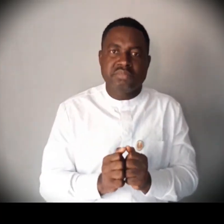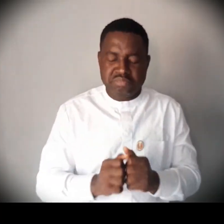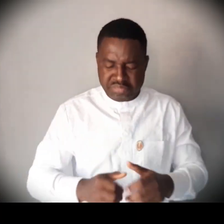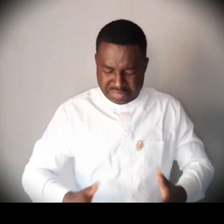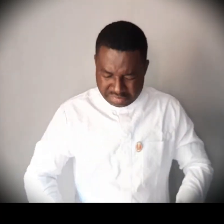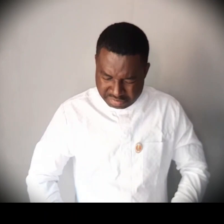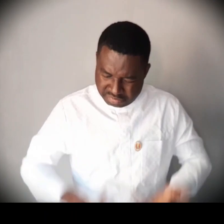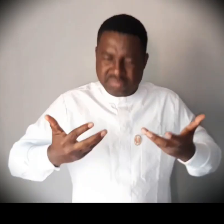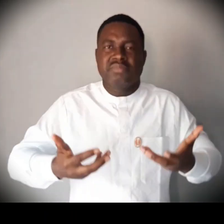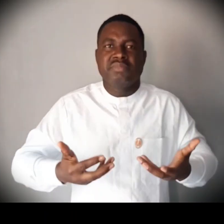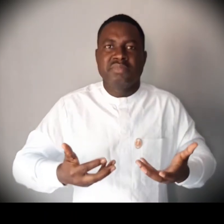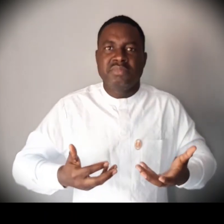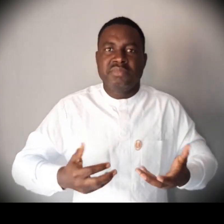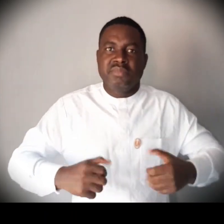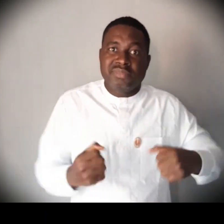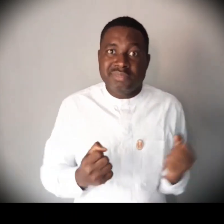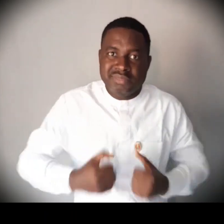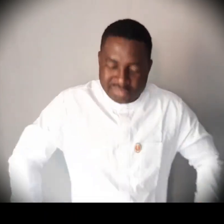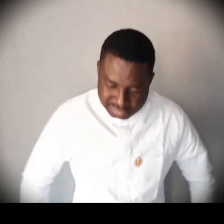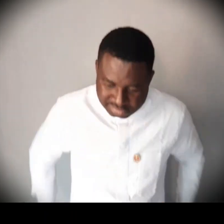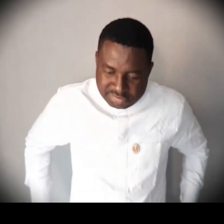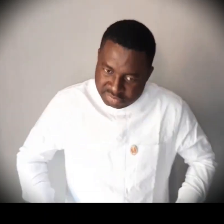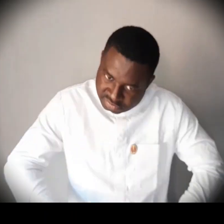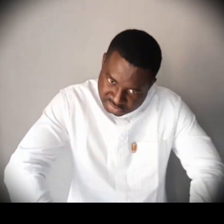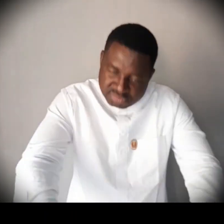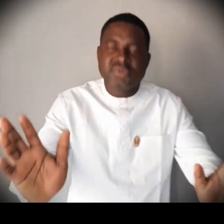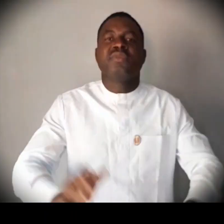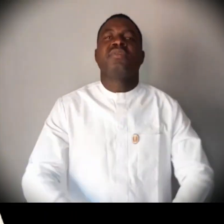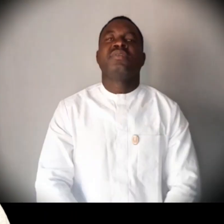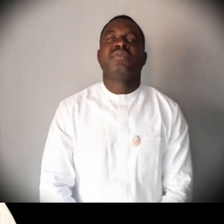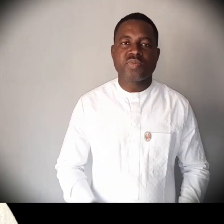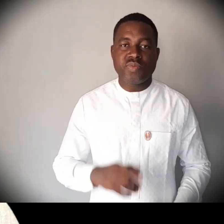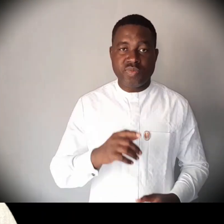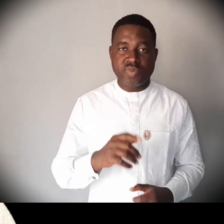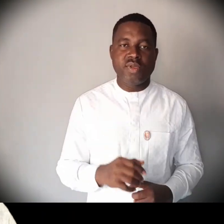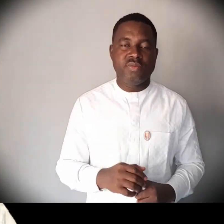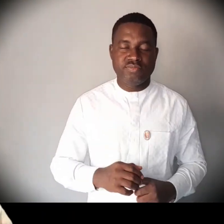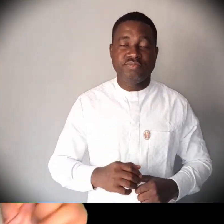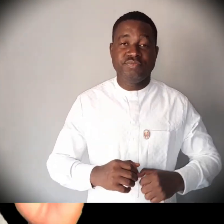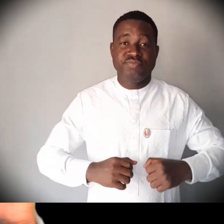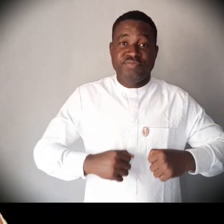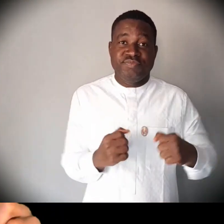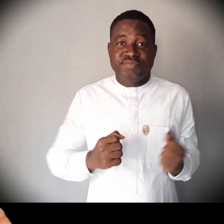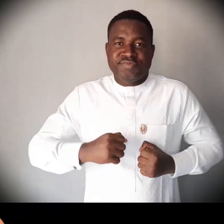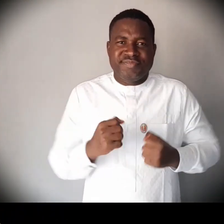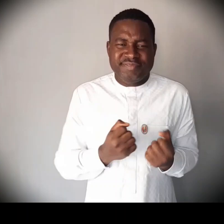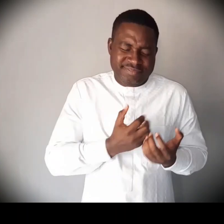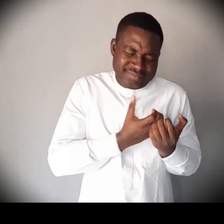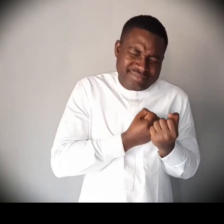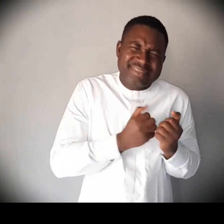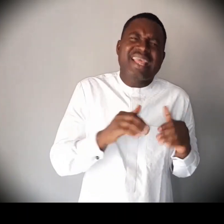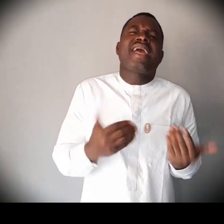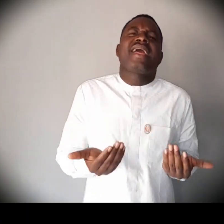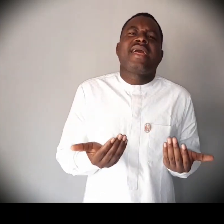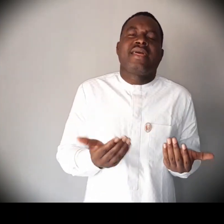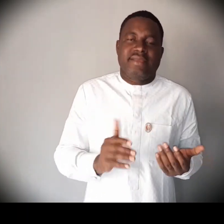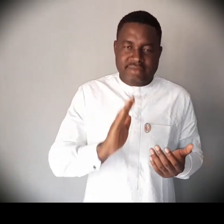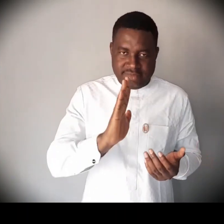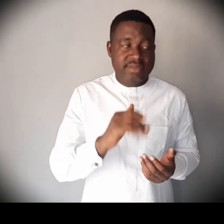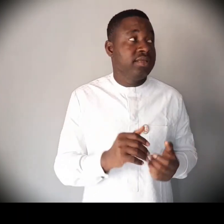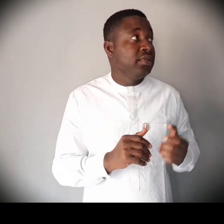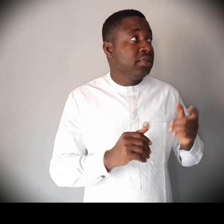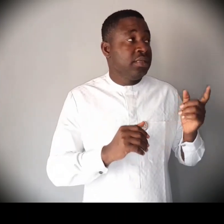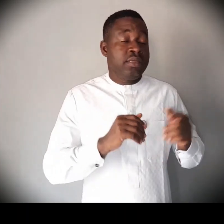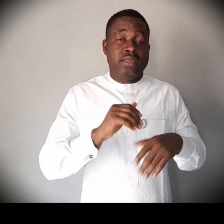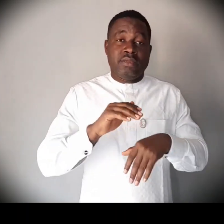preservation, revitalization, and promotion of indigenous languages around the world.